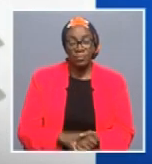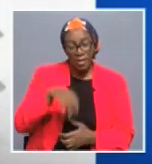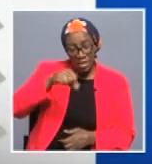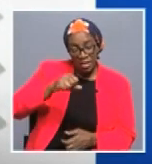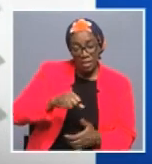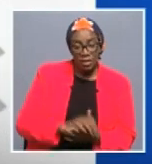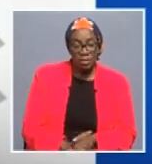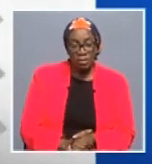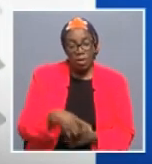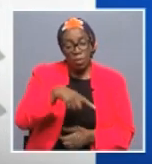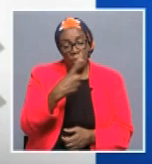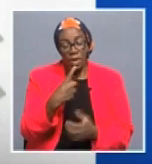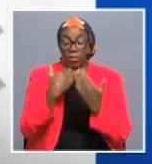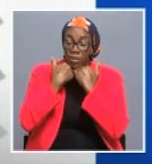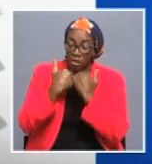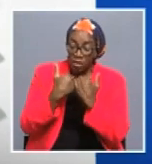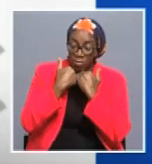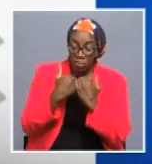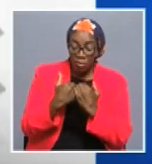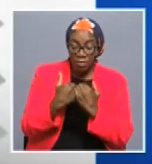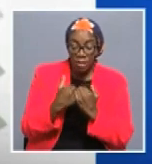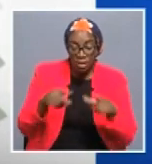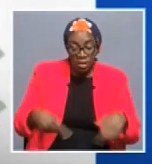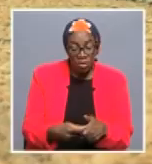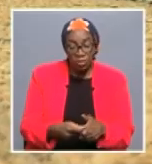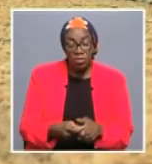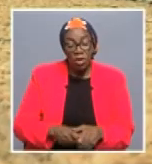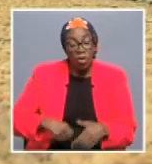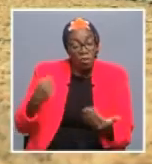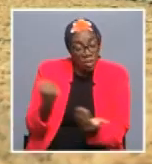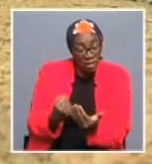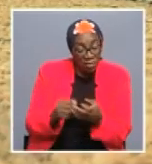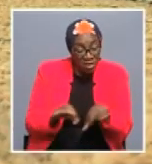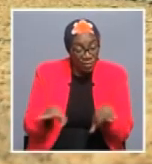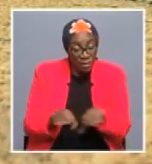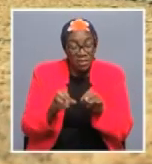cardinal principle of our criminal justice system is that